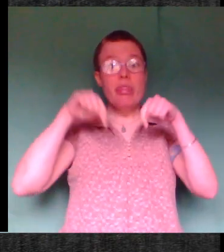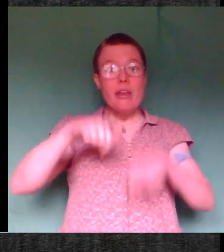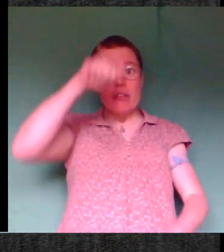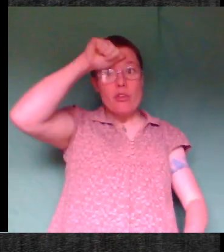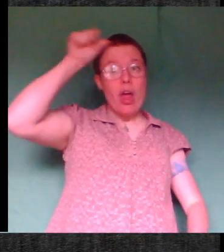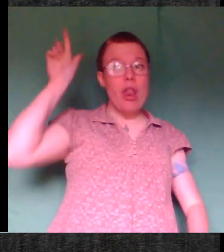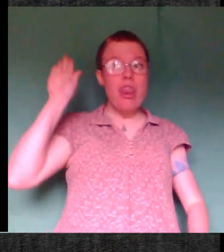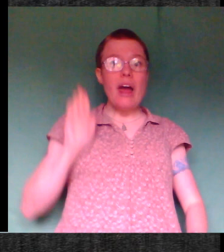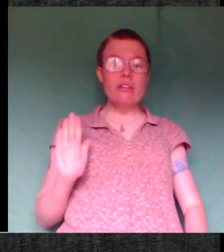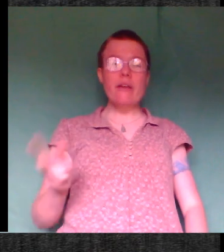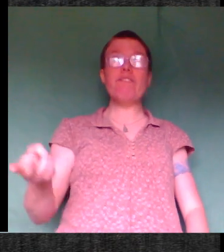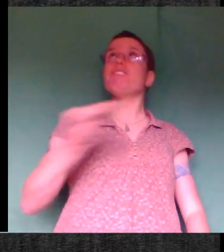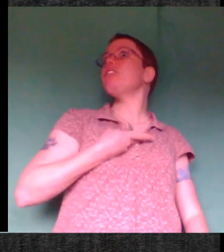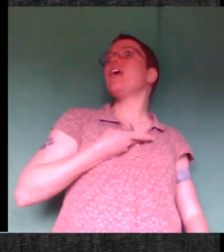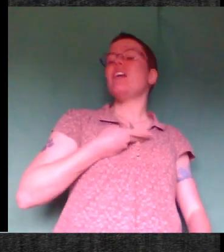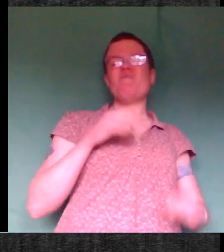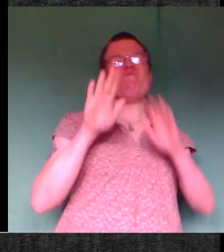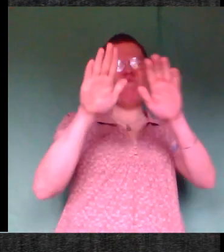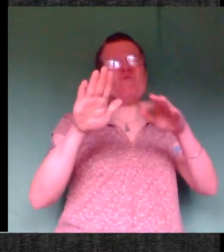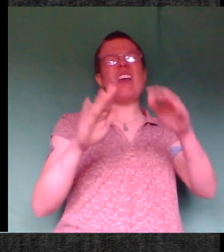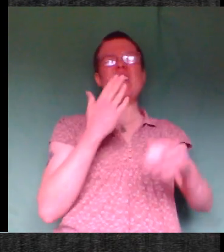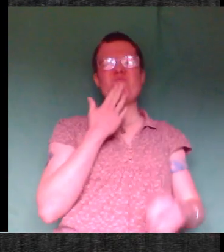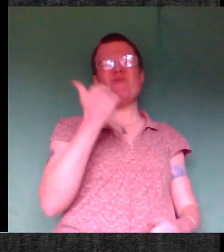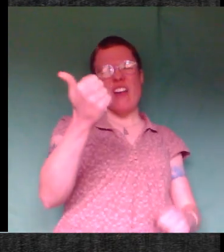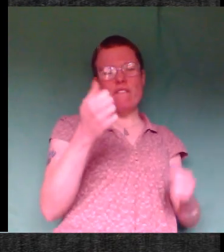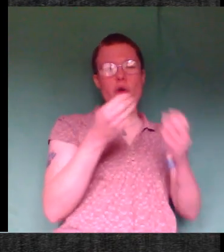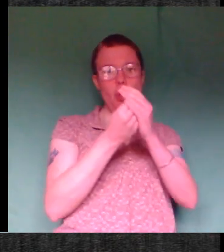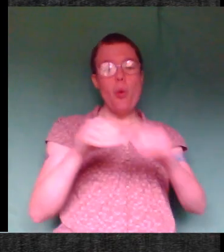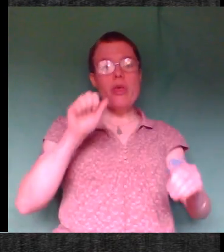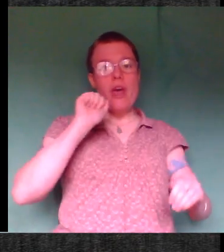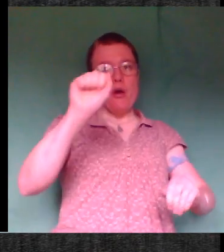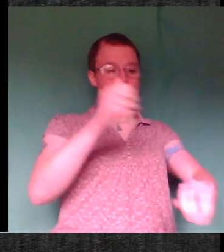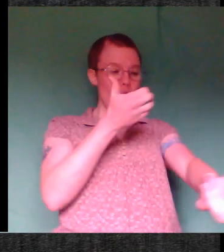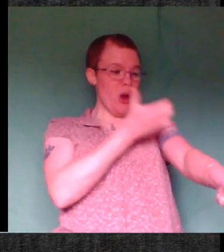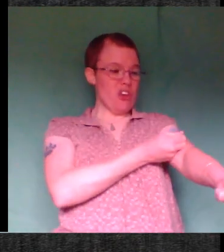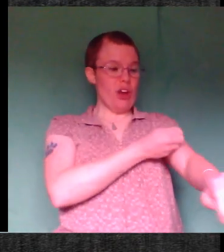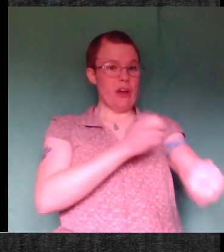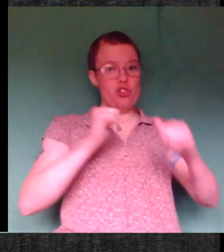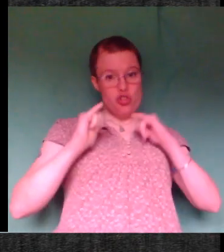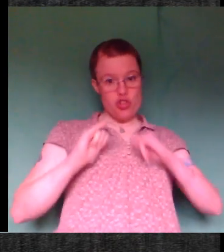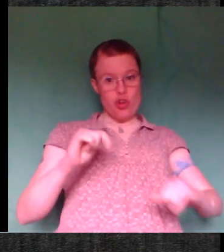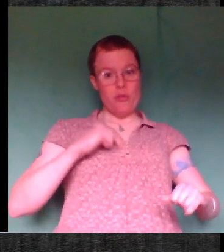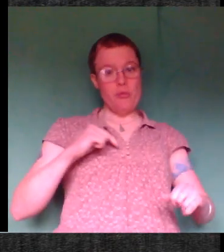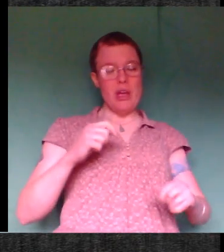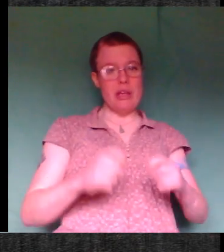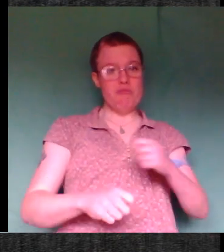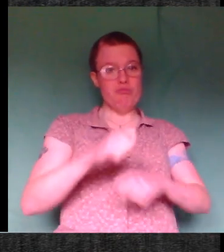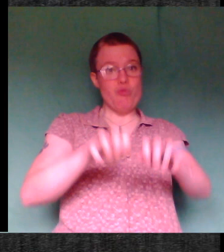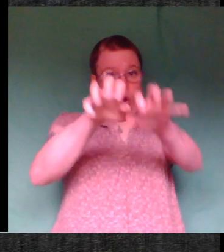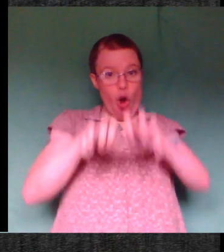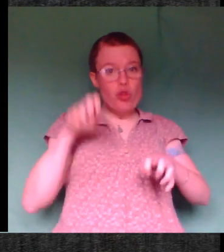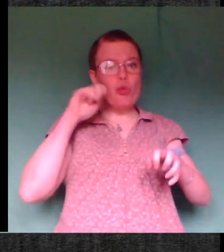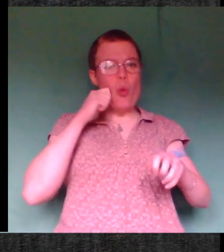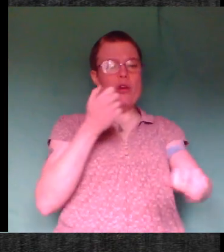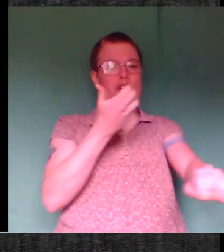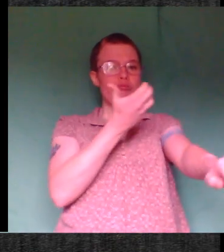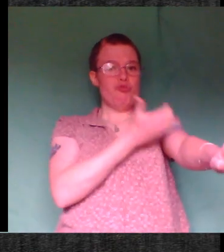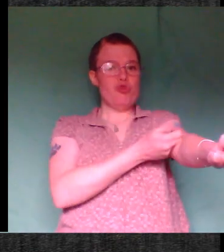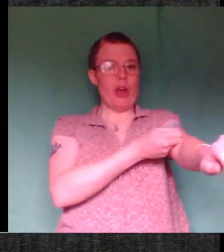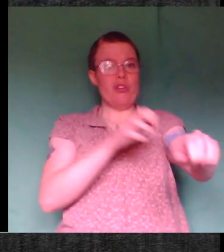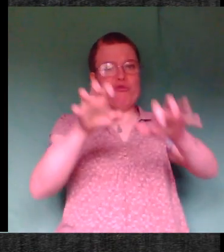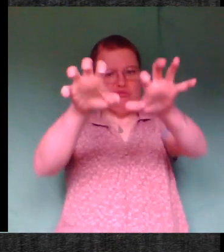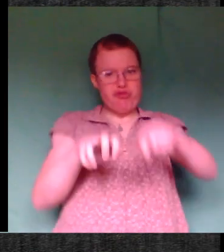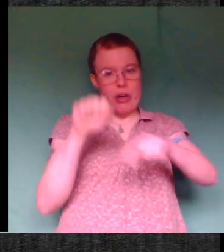is Alaska, you know. Take it easy, I'm grateful. If it weren't for your suit and your shot, I would have turned into a popsicle out there. An